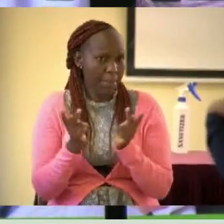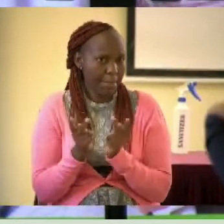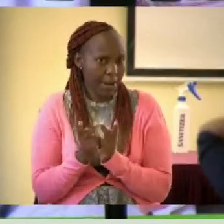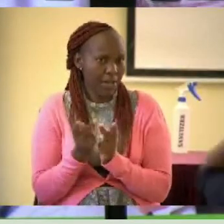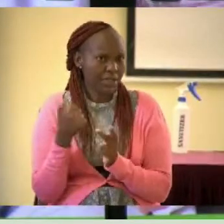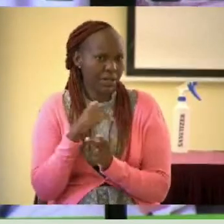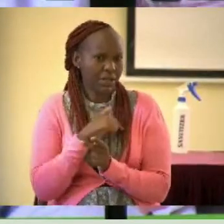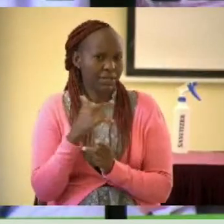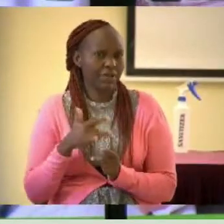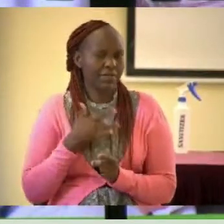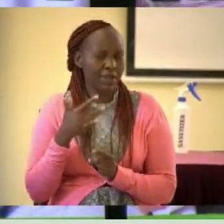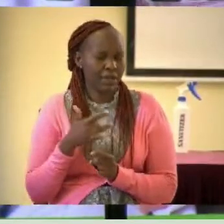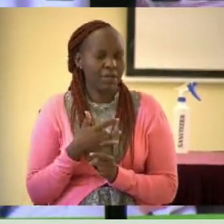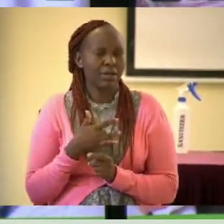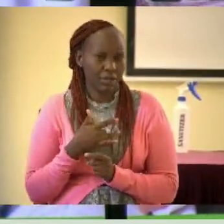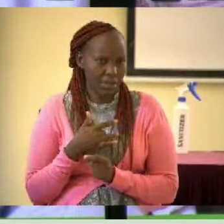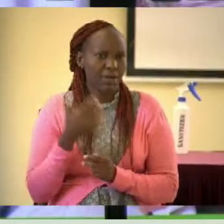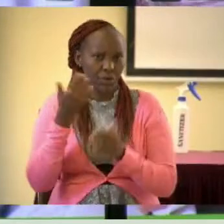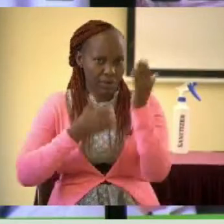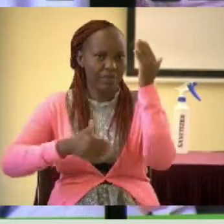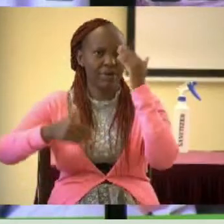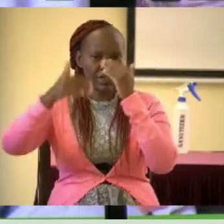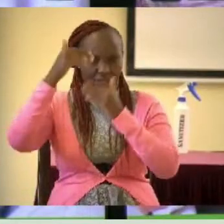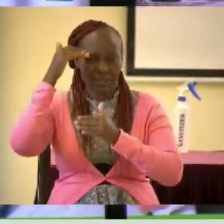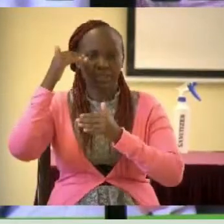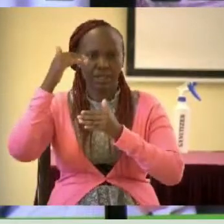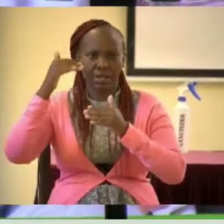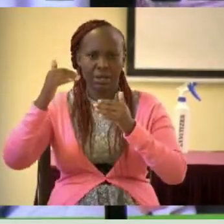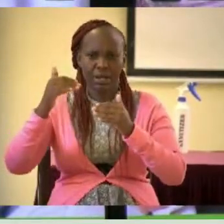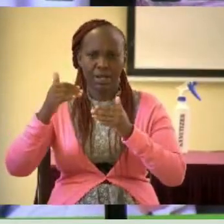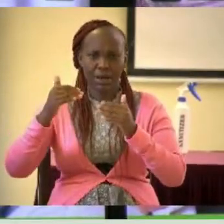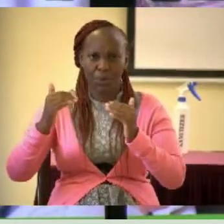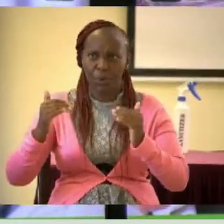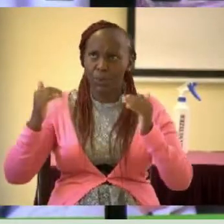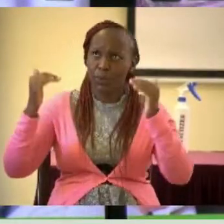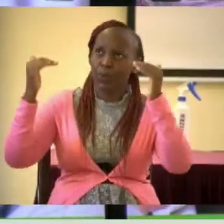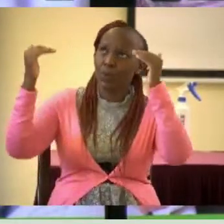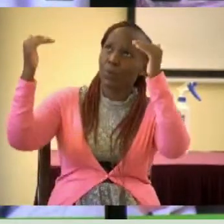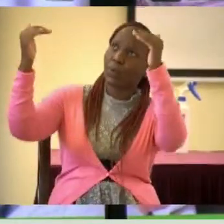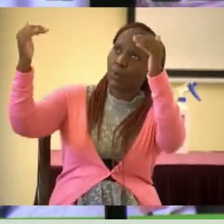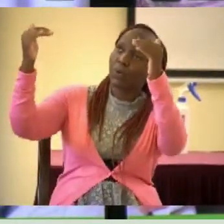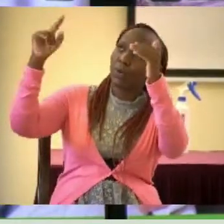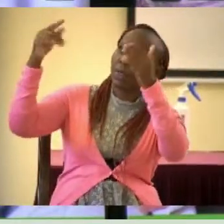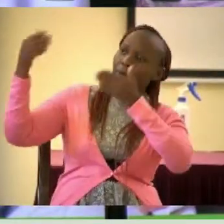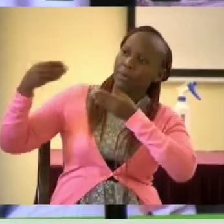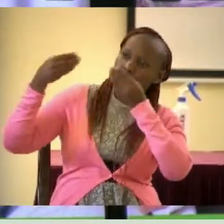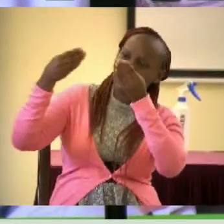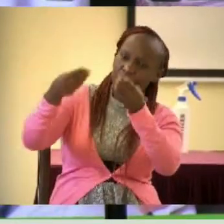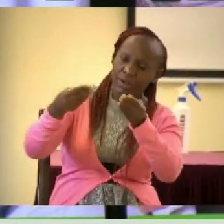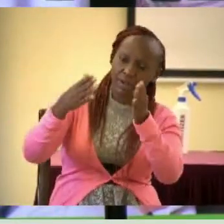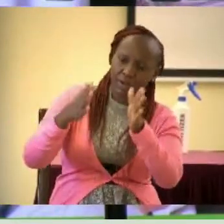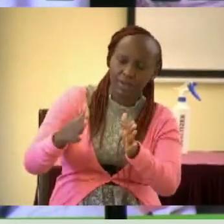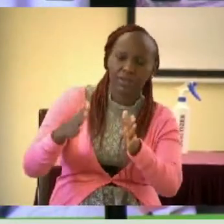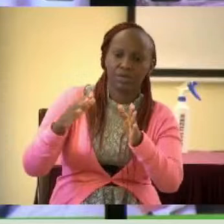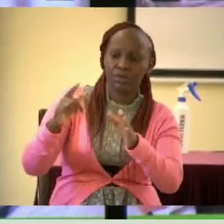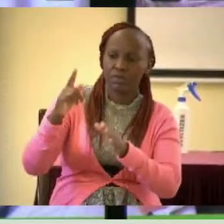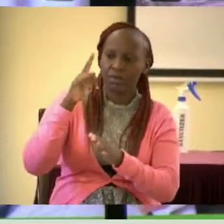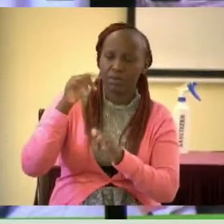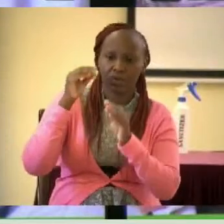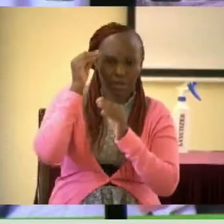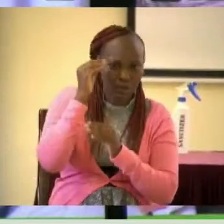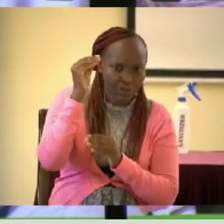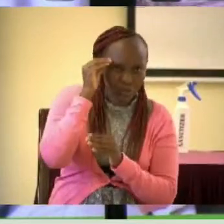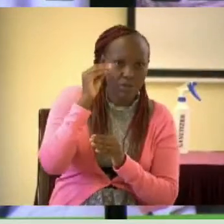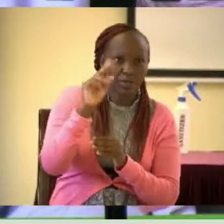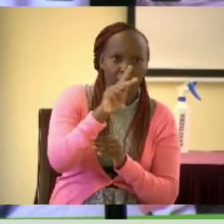places us as a university on a high pedestal as providers of legal education in Kenya.